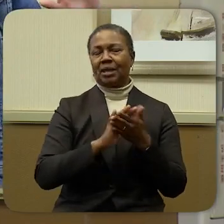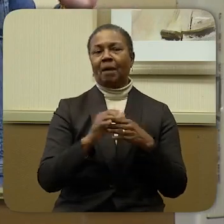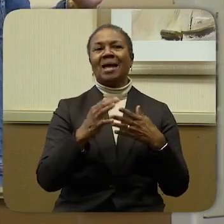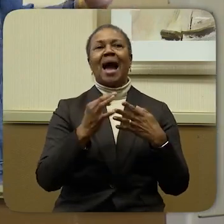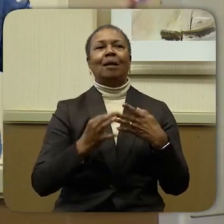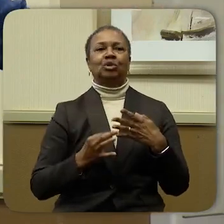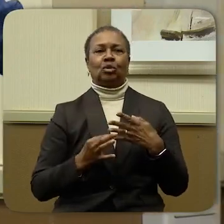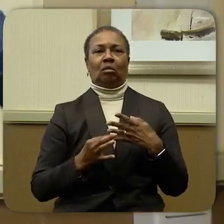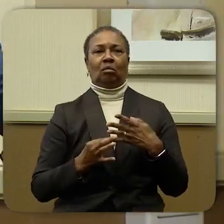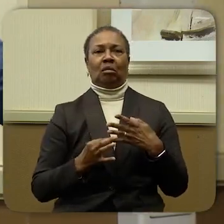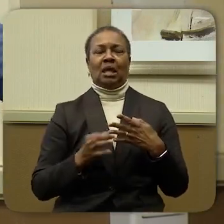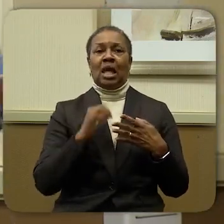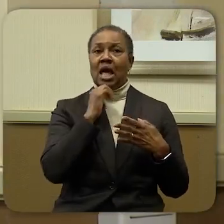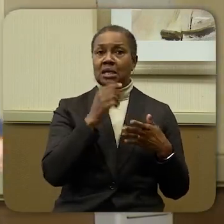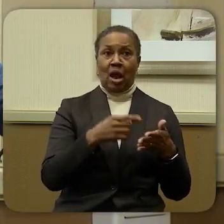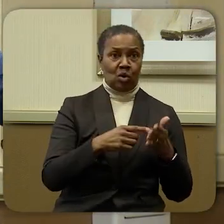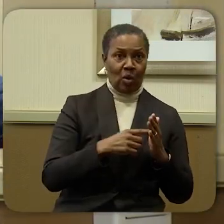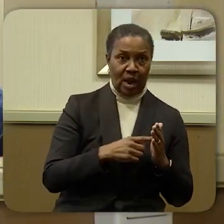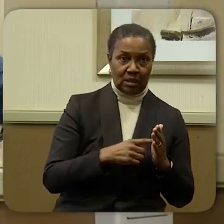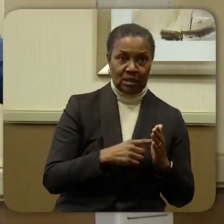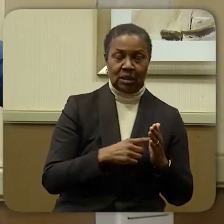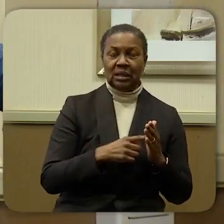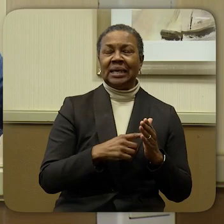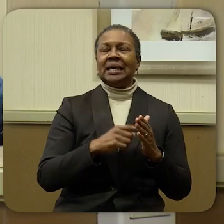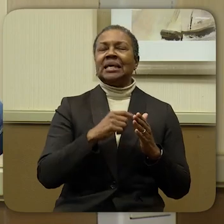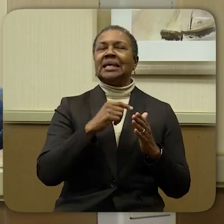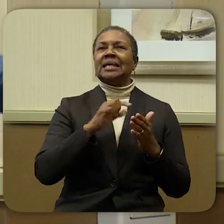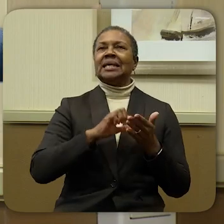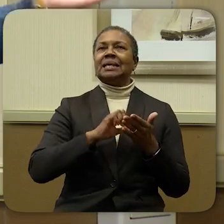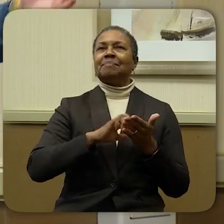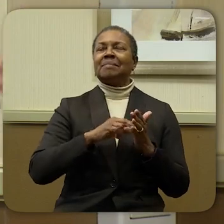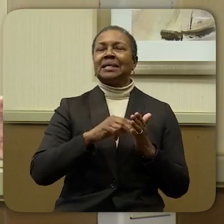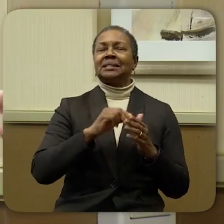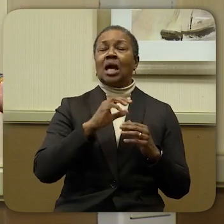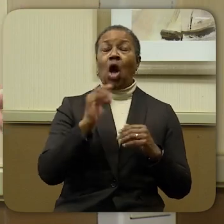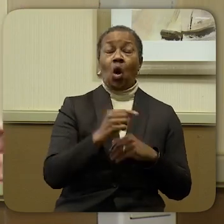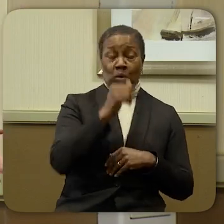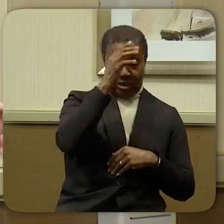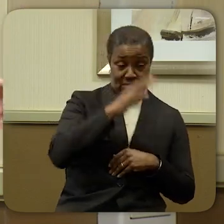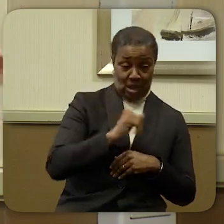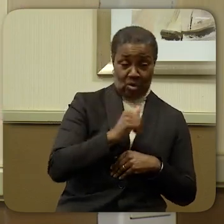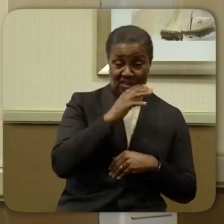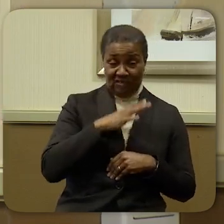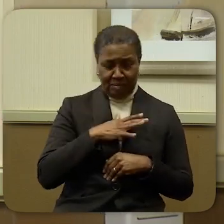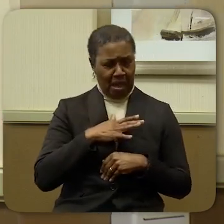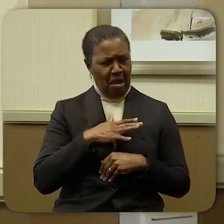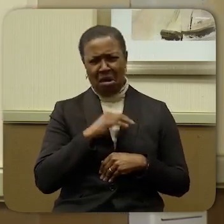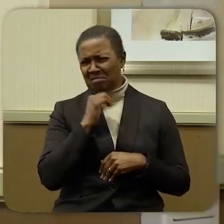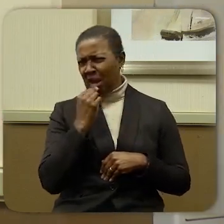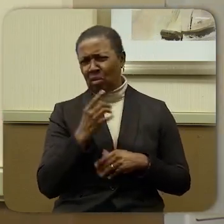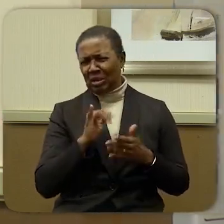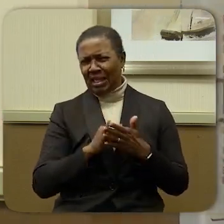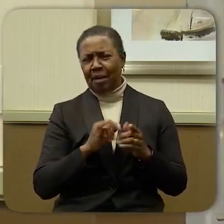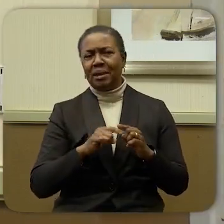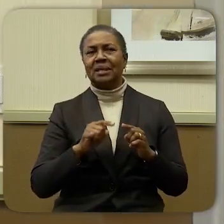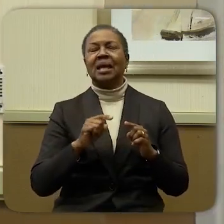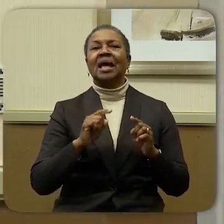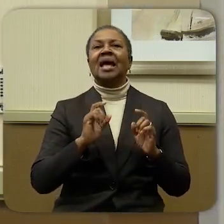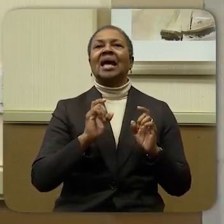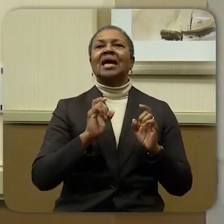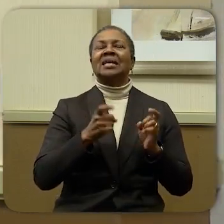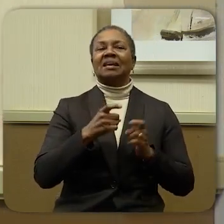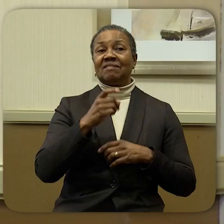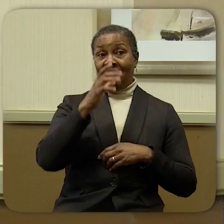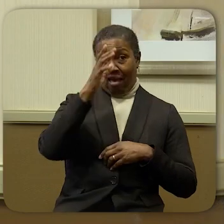It wouldn't make it so that there's no more gendered bathrooms anymore. It would just give, amend the plumbing code